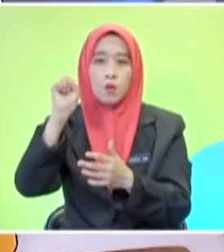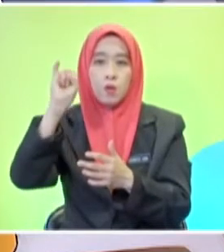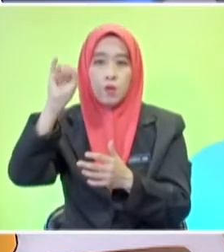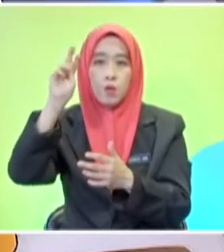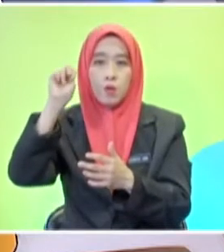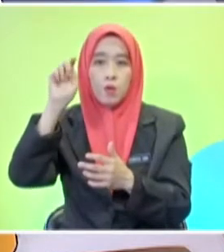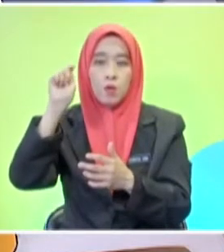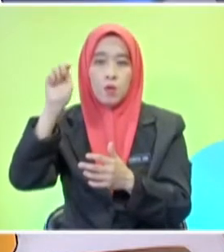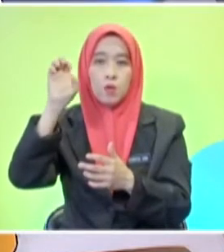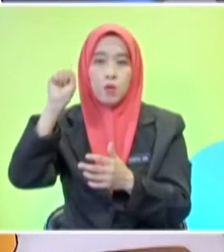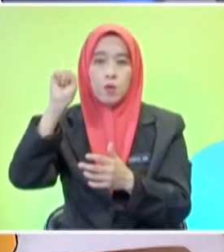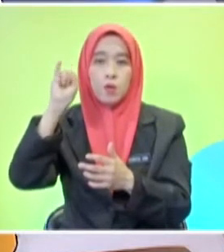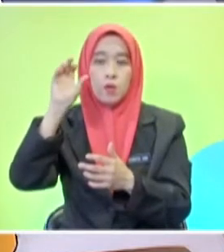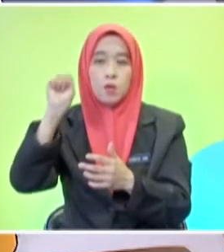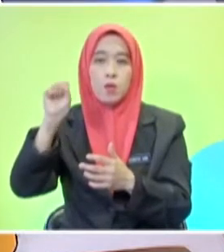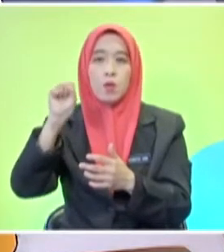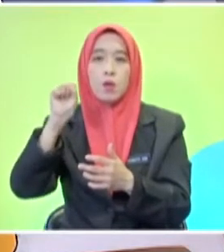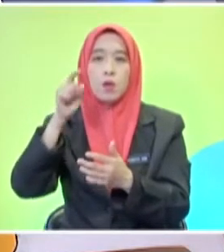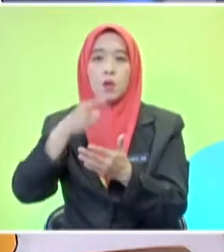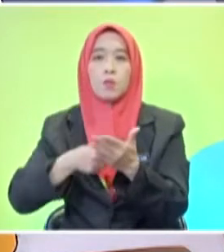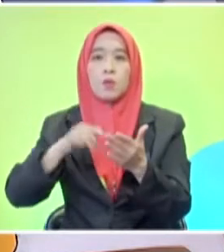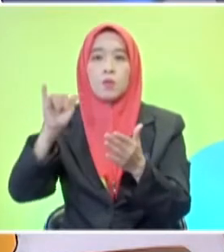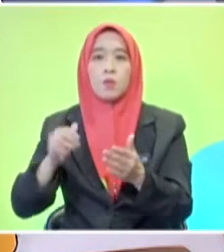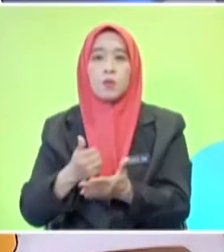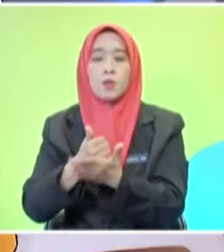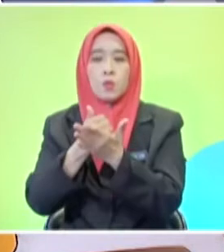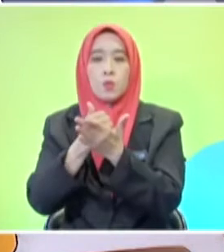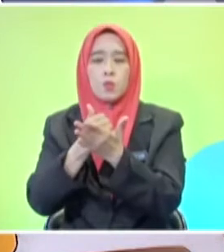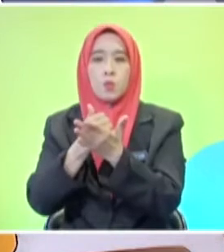to a host plant. So when it attaches itself to host plant, it will